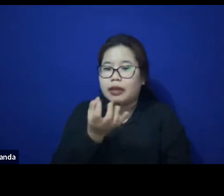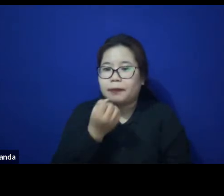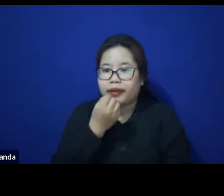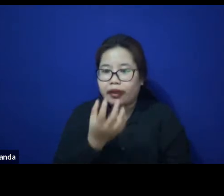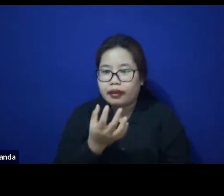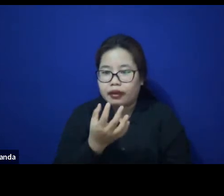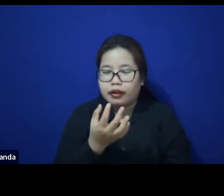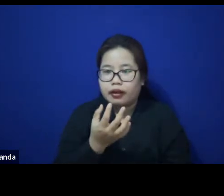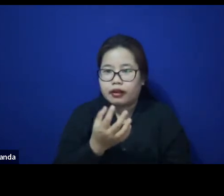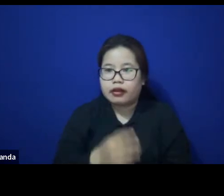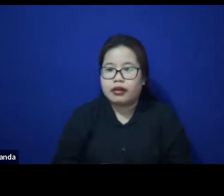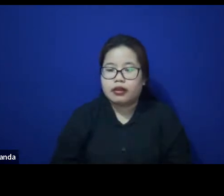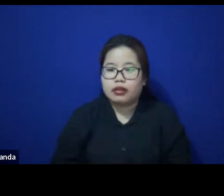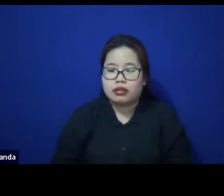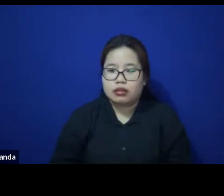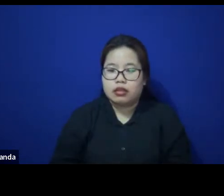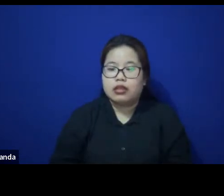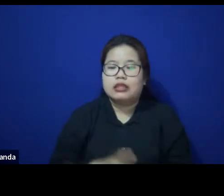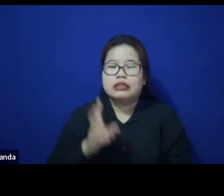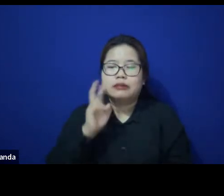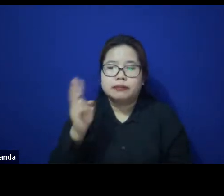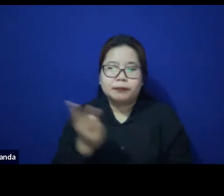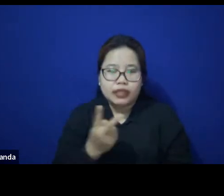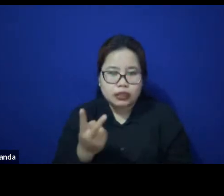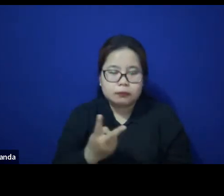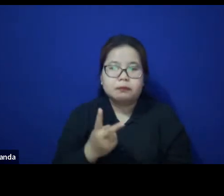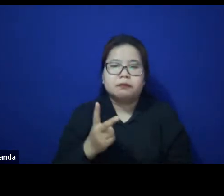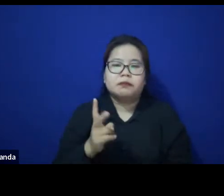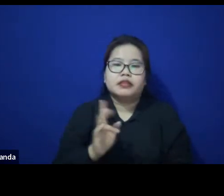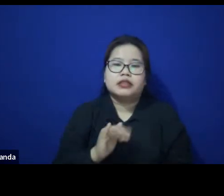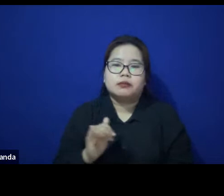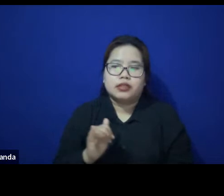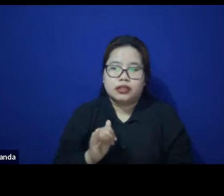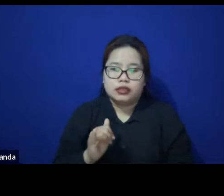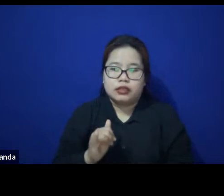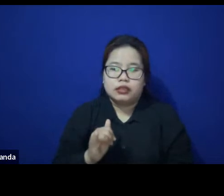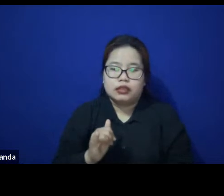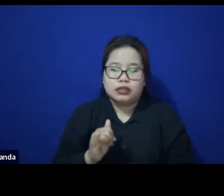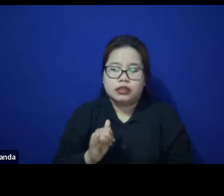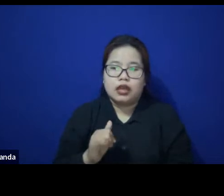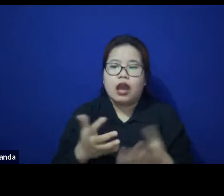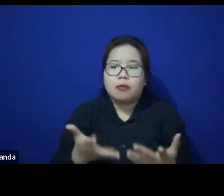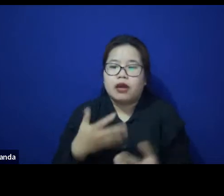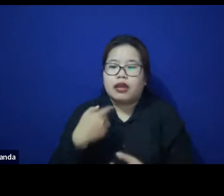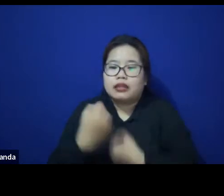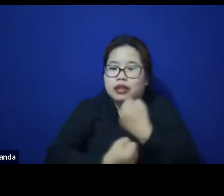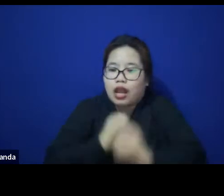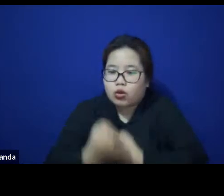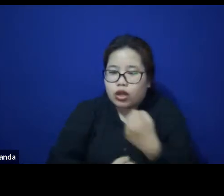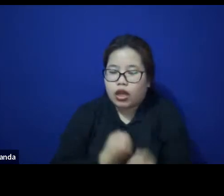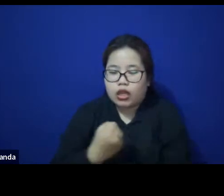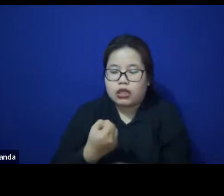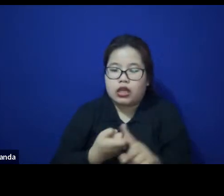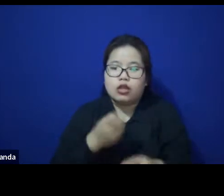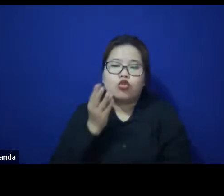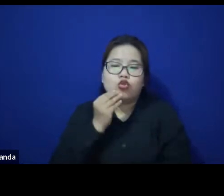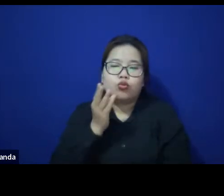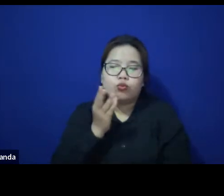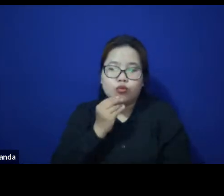in 1954. And that was at a time when it was automatic that you went into an